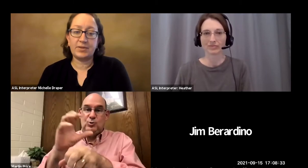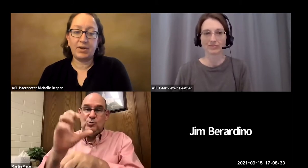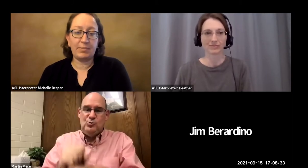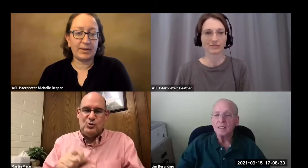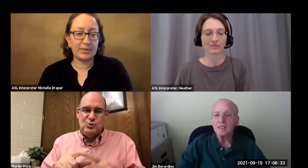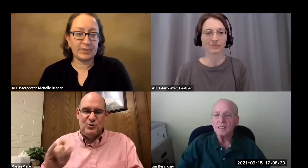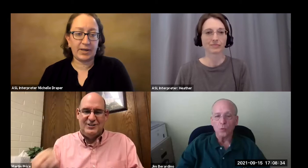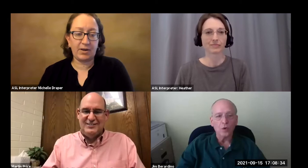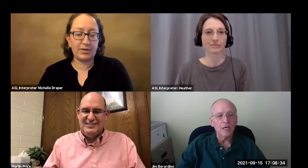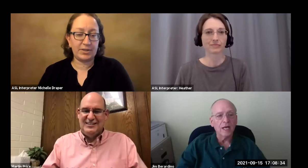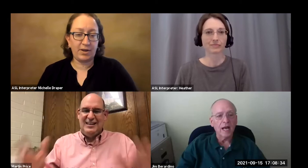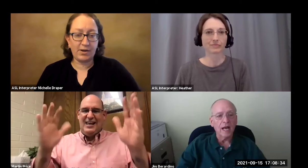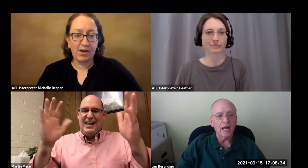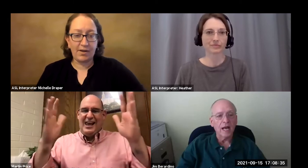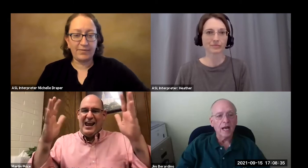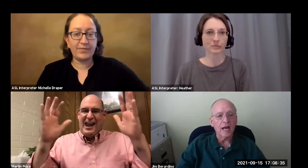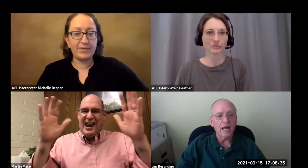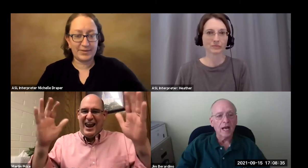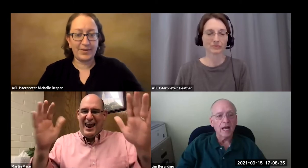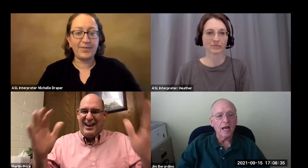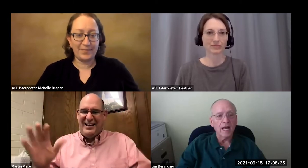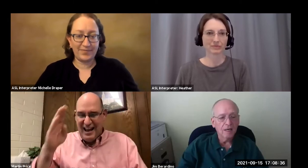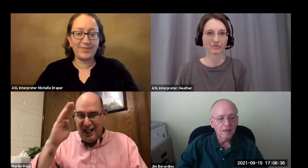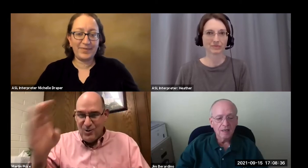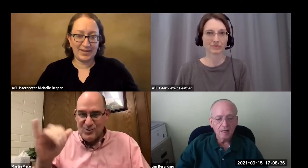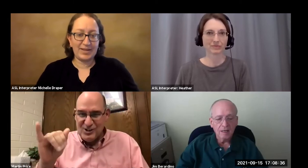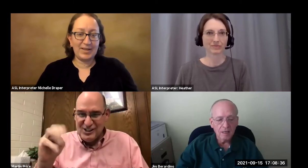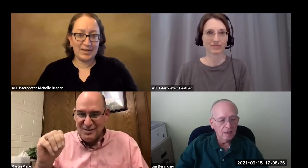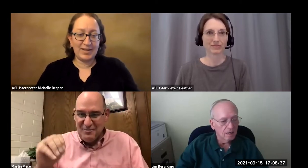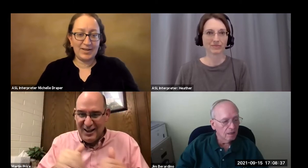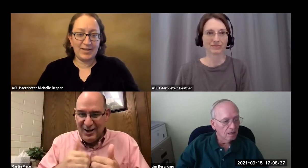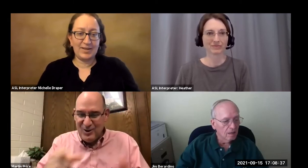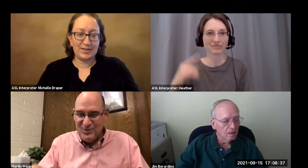And this is great practice with technology, on and off. So,